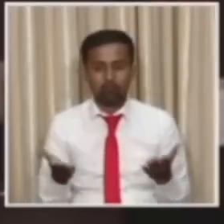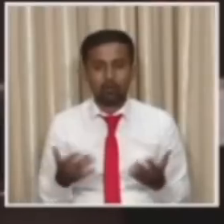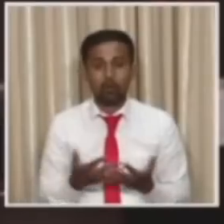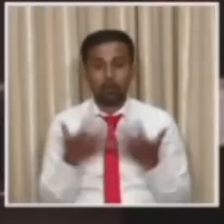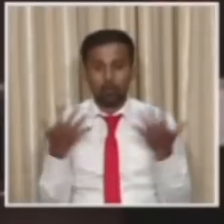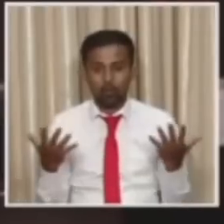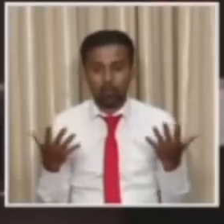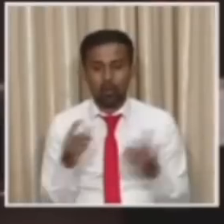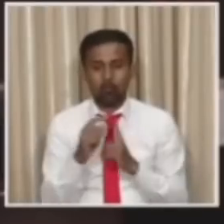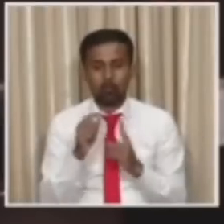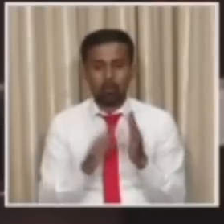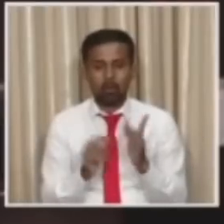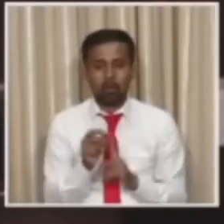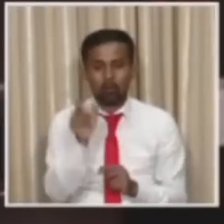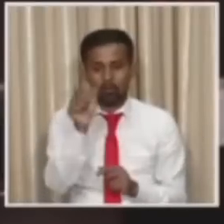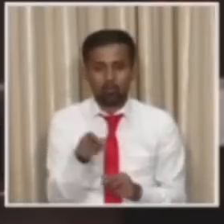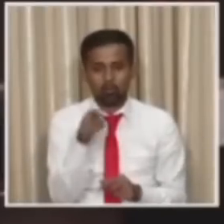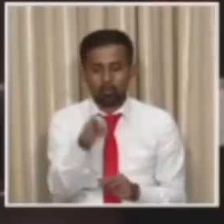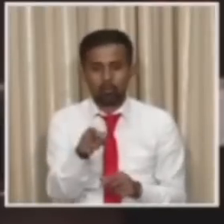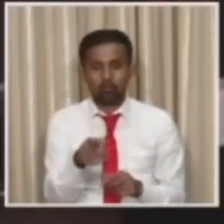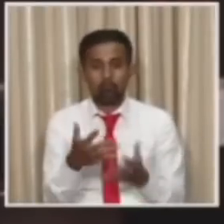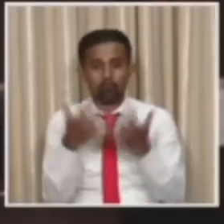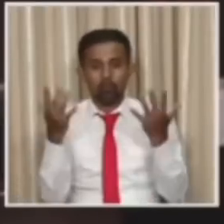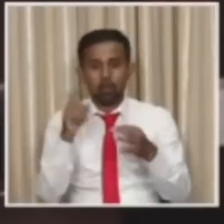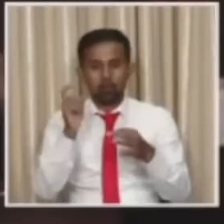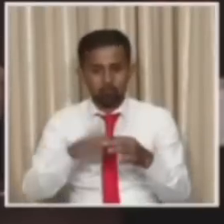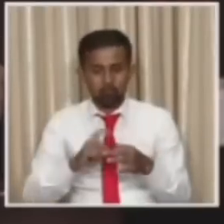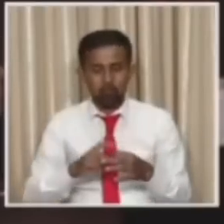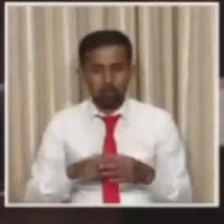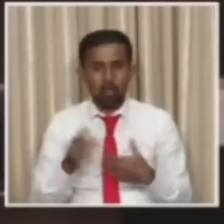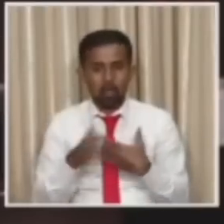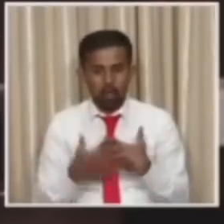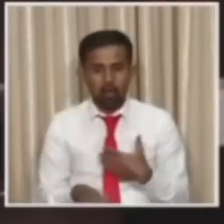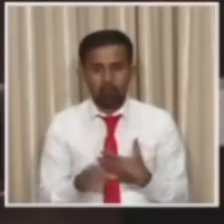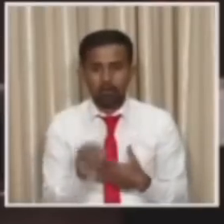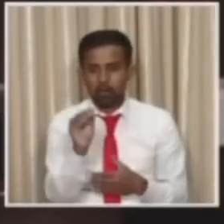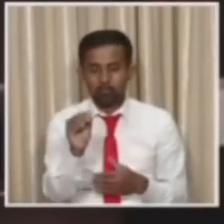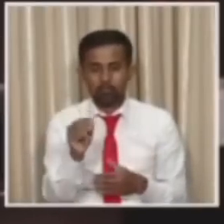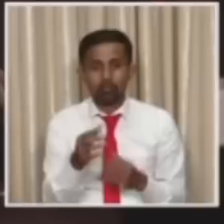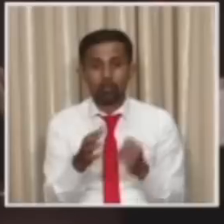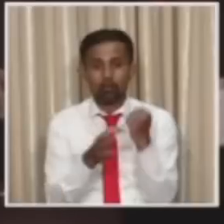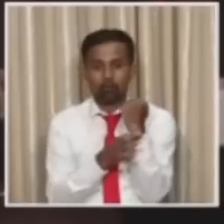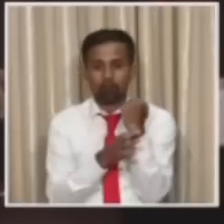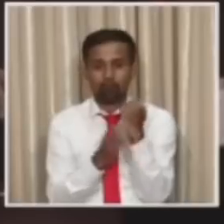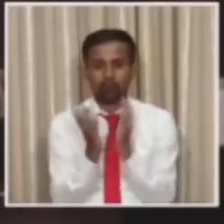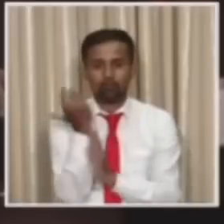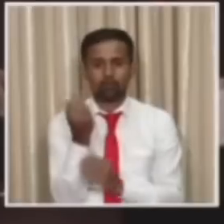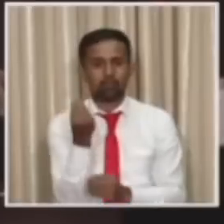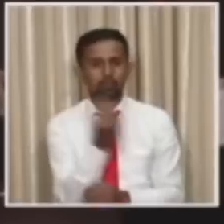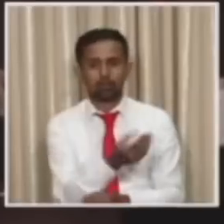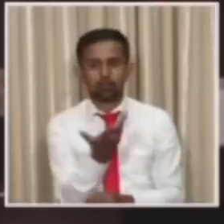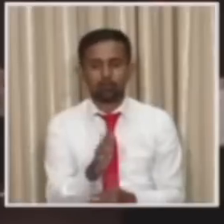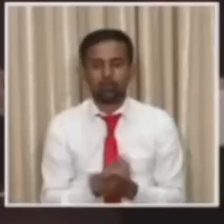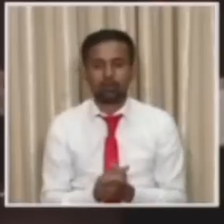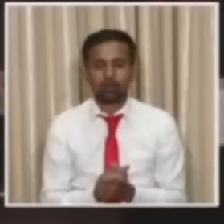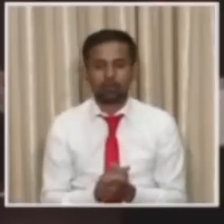crimes who have their privilege in parliament has they have been given their privilege but this morning it's very disturbing that honorable